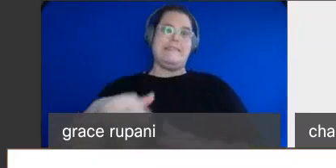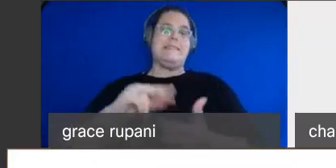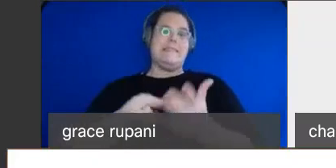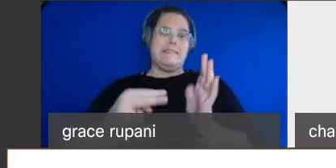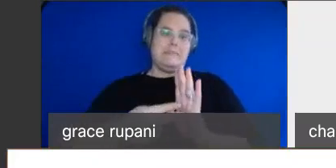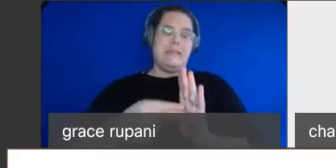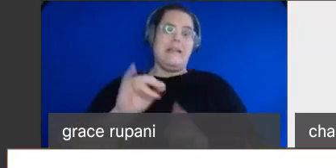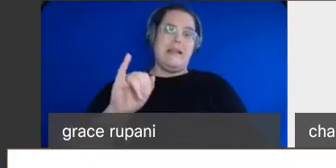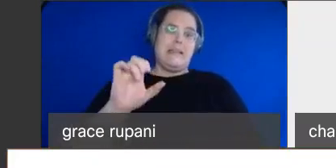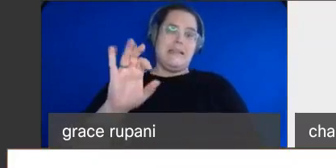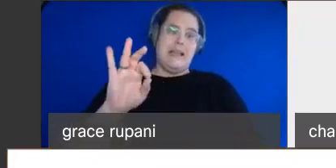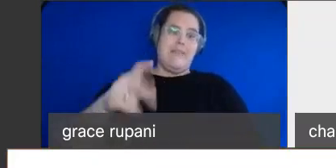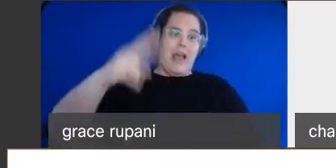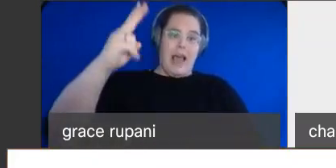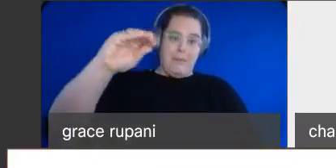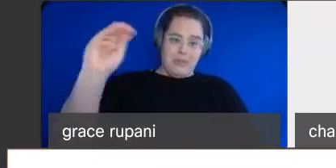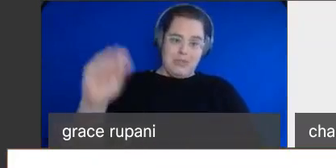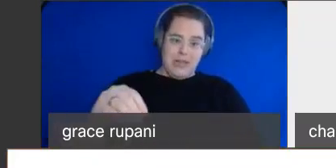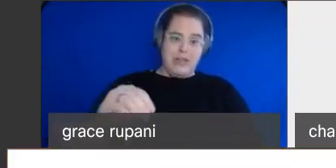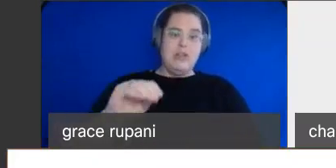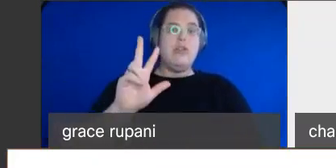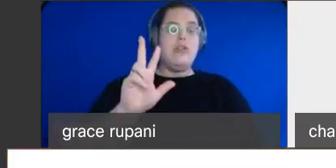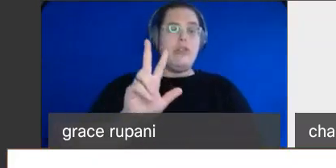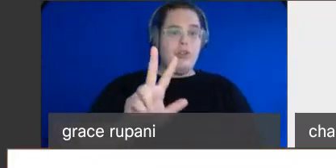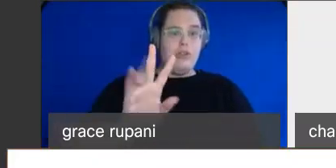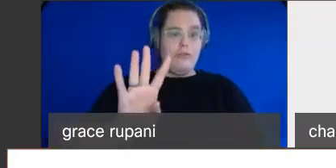34.44% of the people have tested positive.